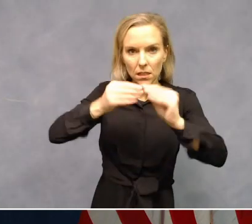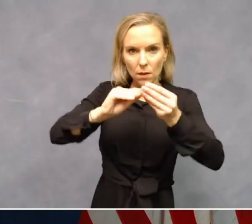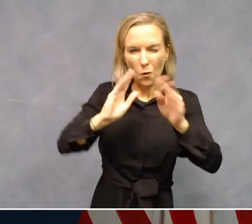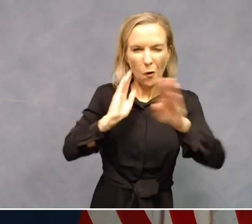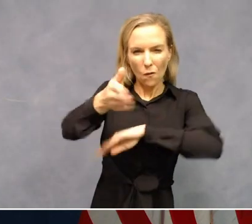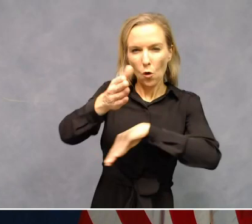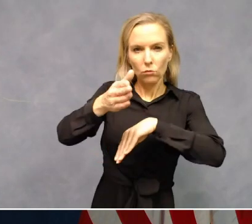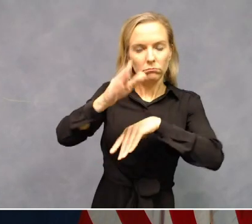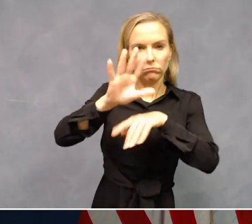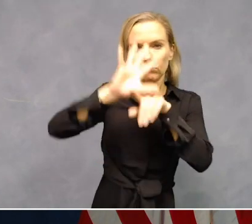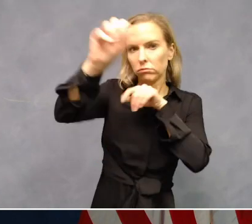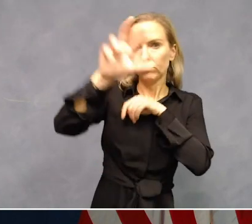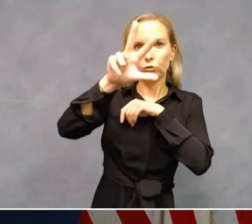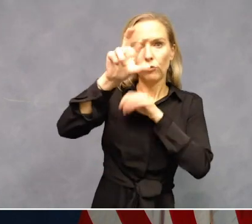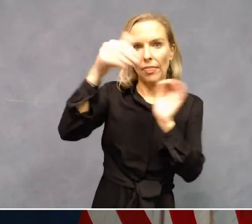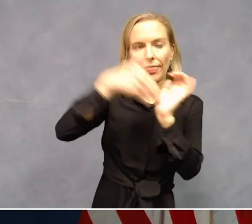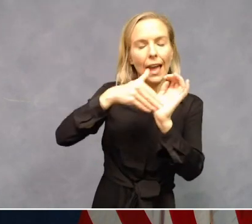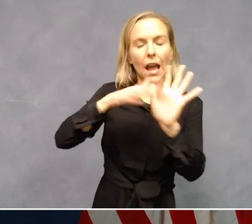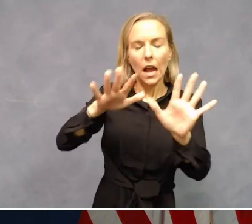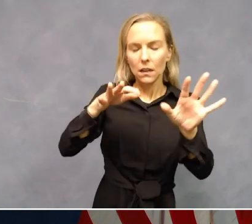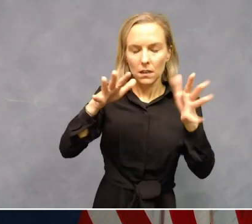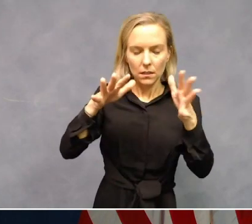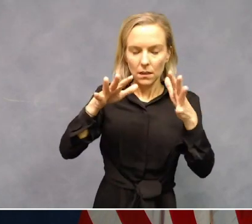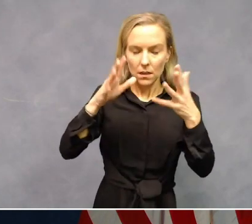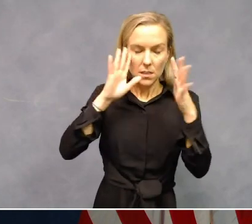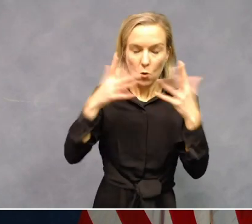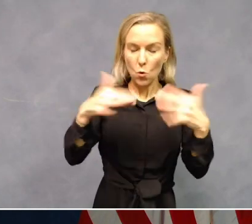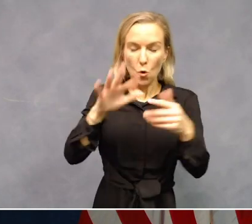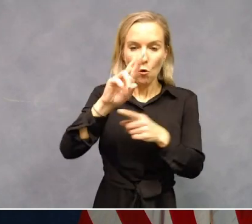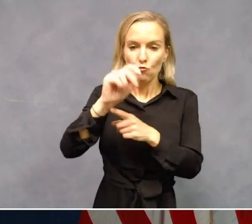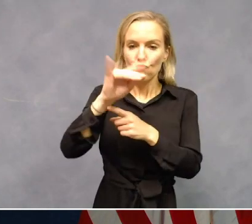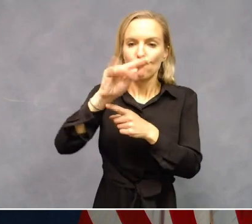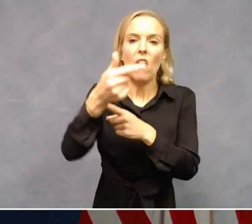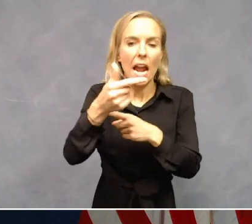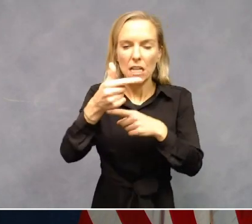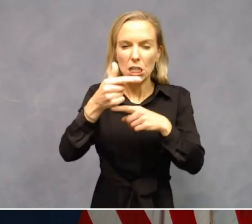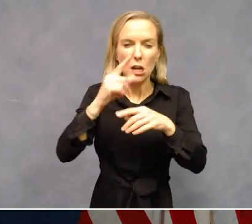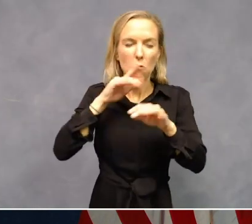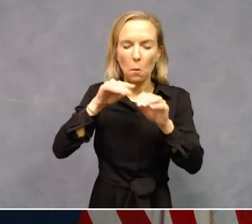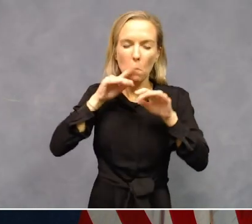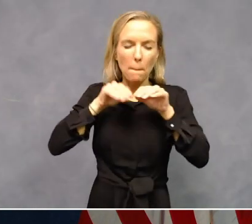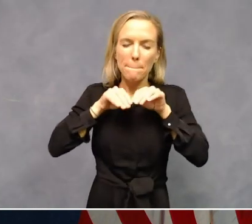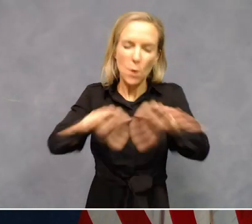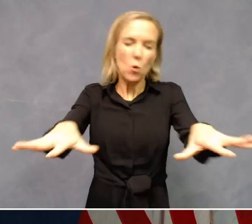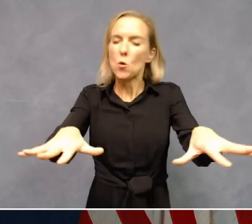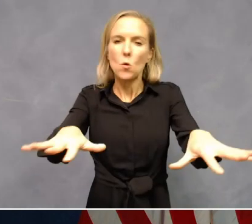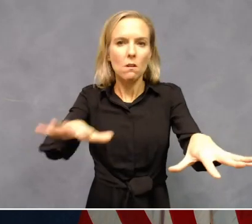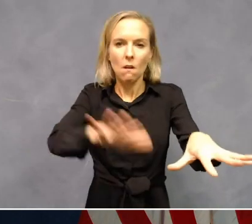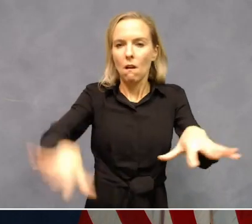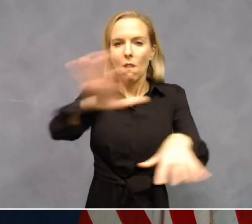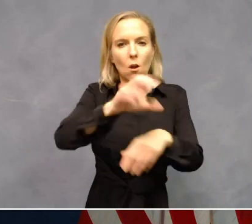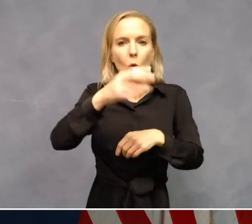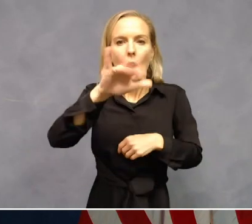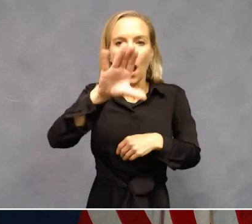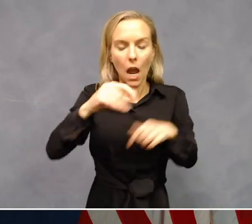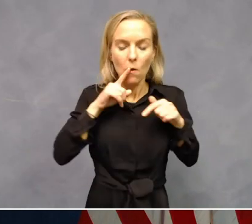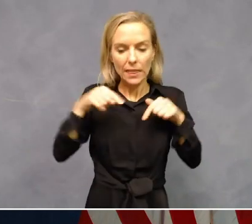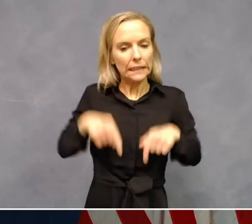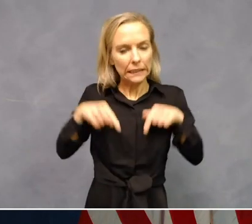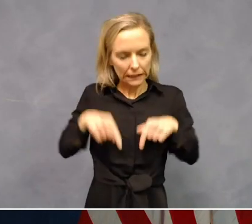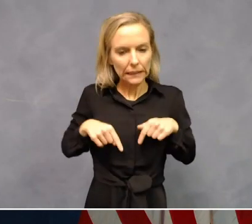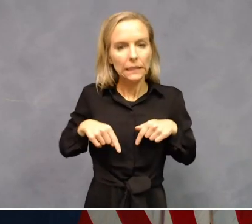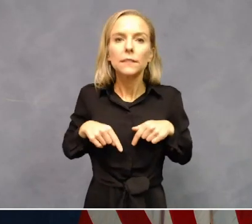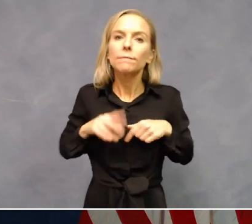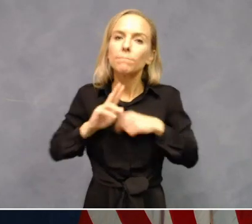today, described it as raging across Ohio. This is a type of